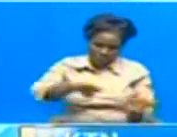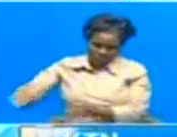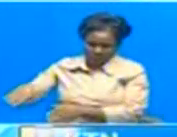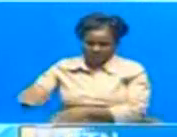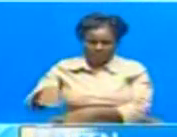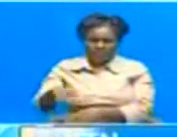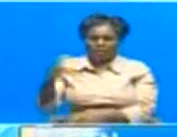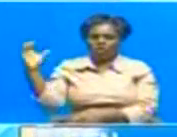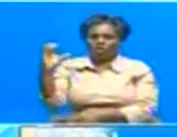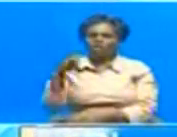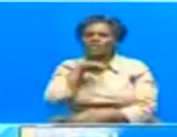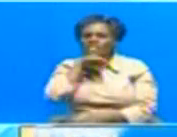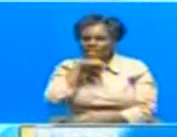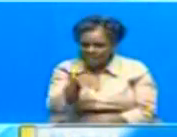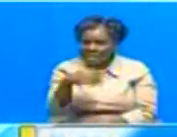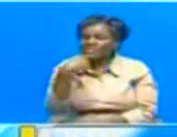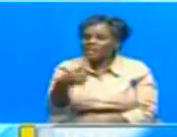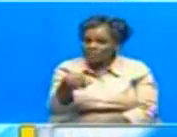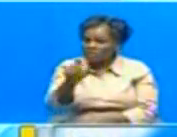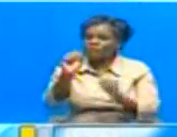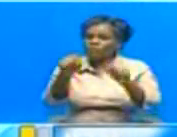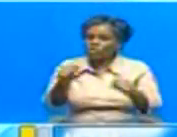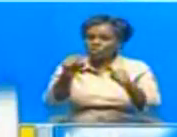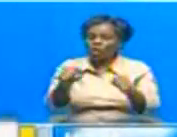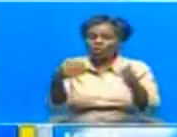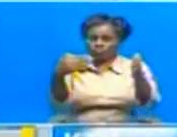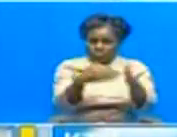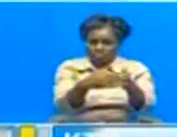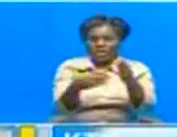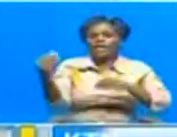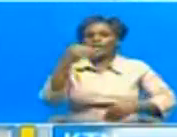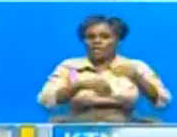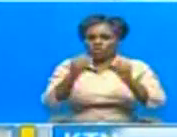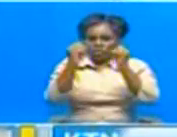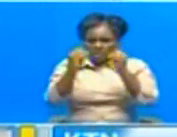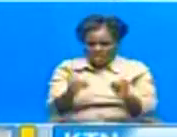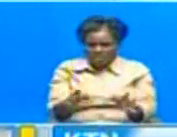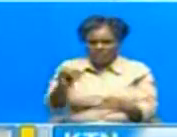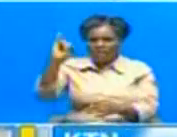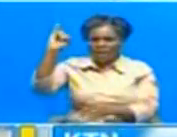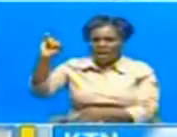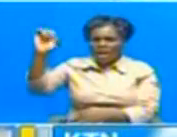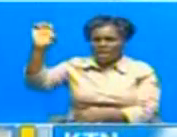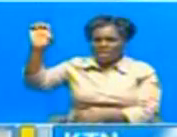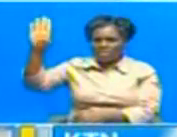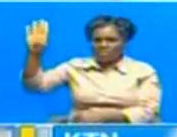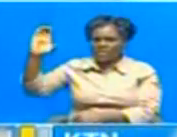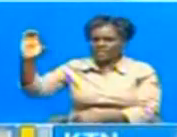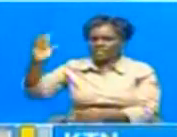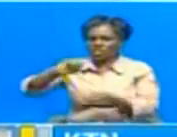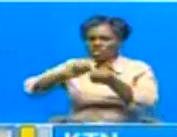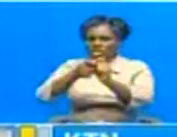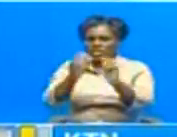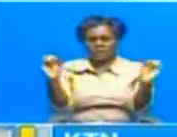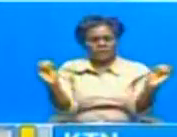CORD leader Raila Odinga has threatened to boycott the 2017 general election if the Independent Electoral and Boundaries Commission